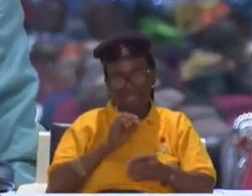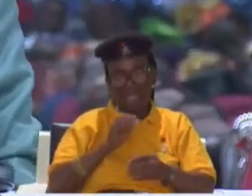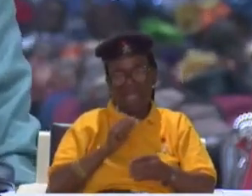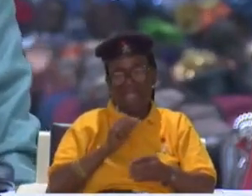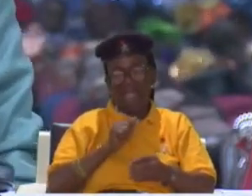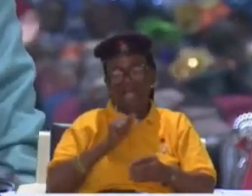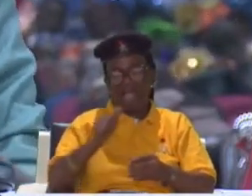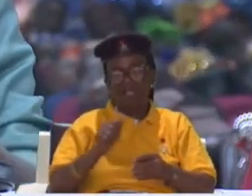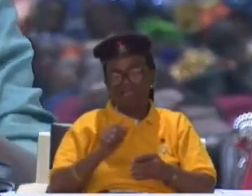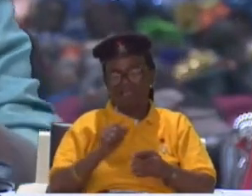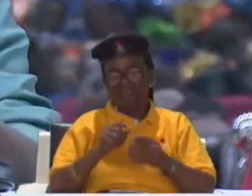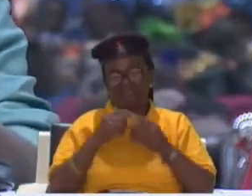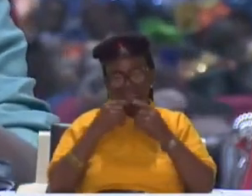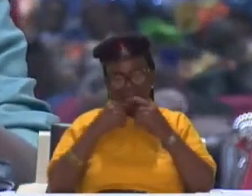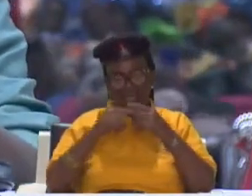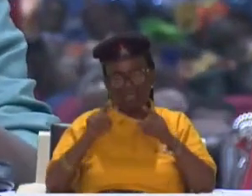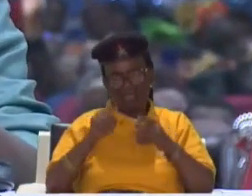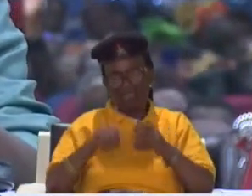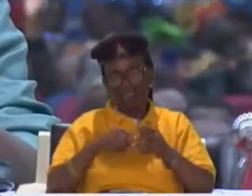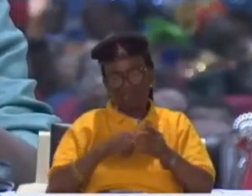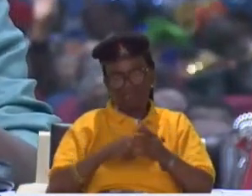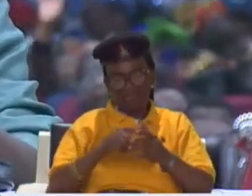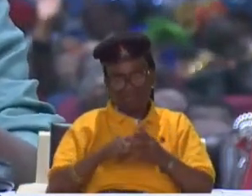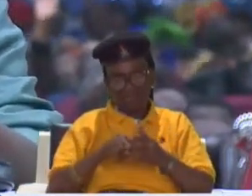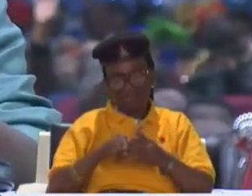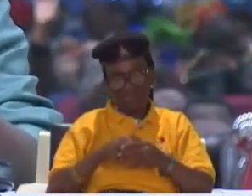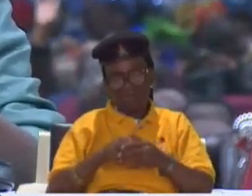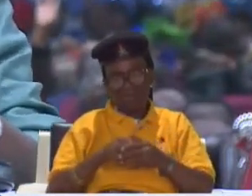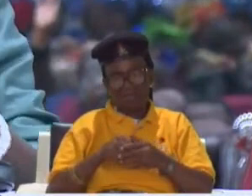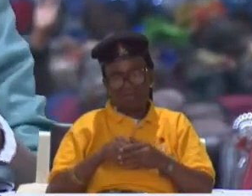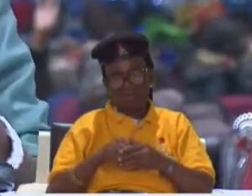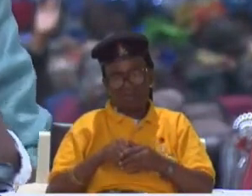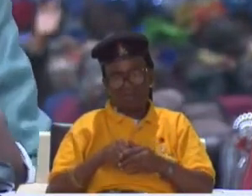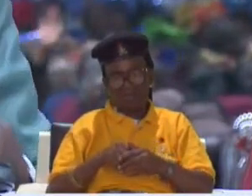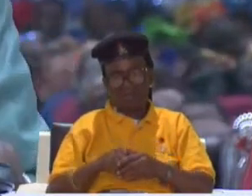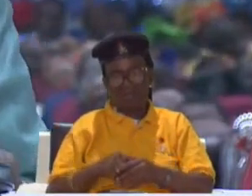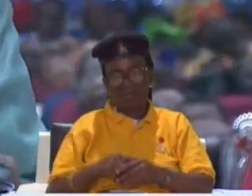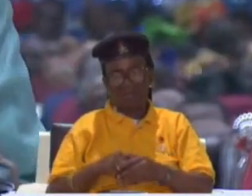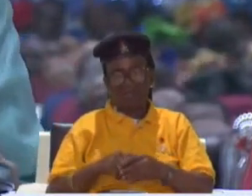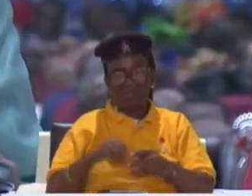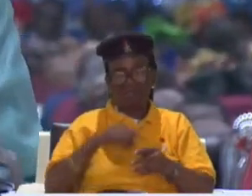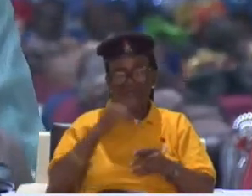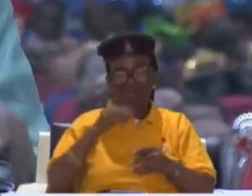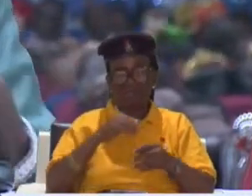decree to all those who have been stagnant